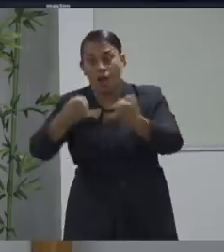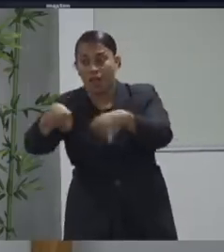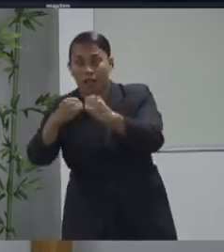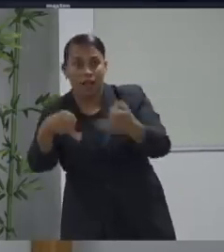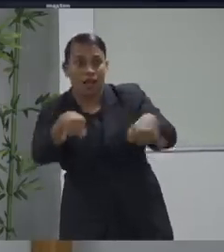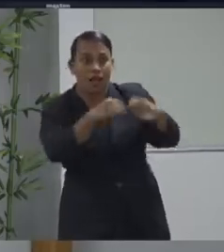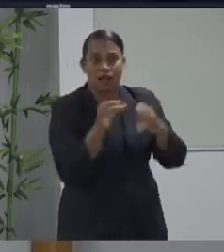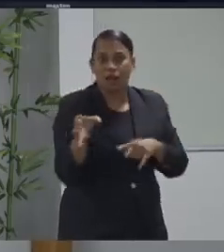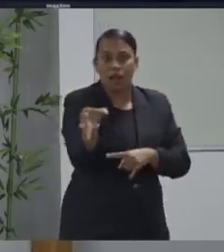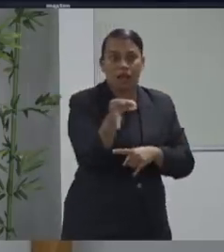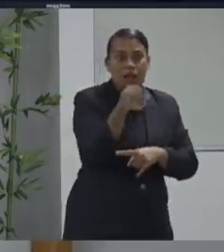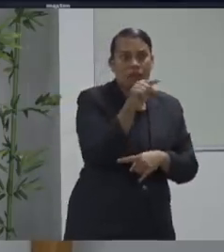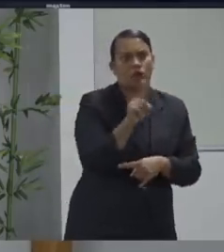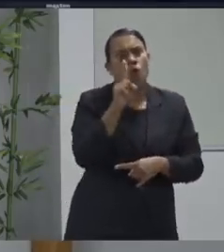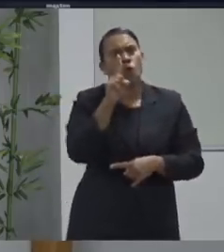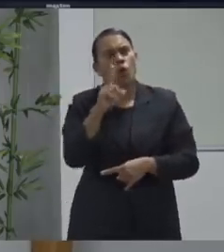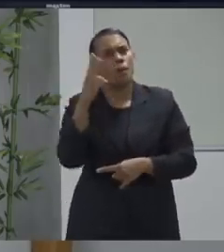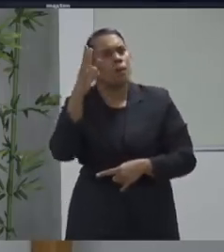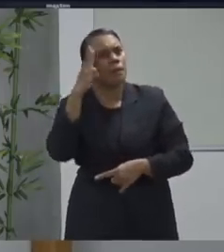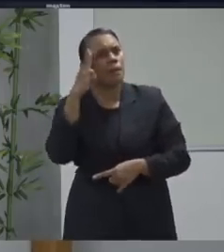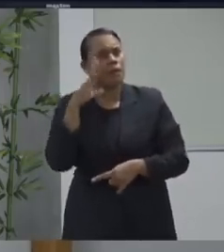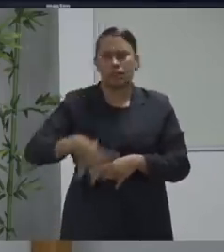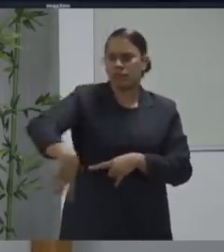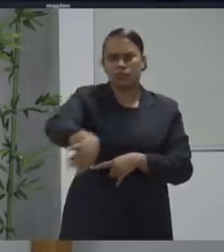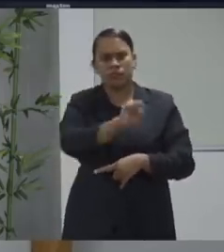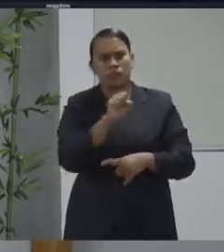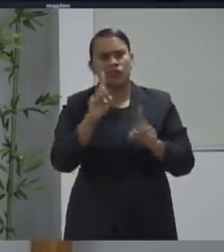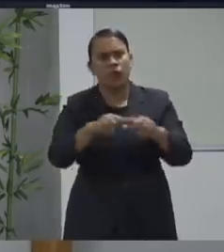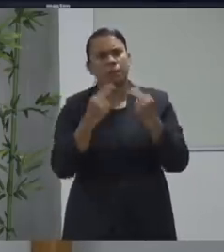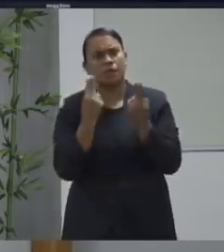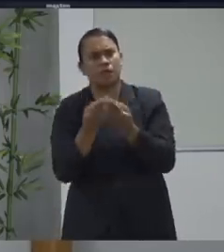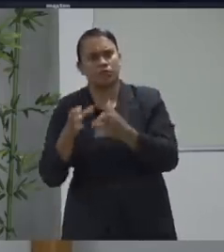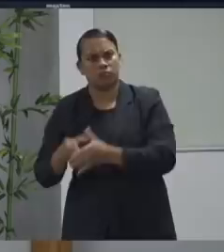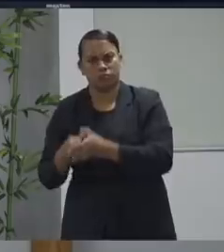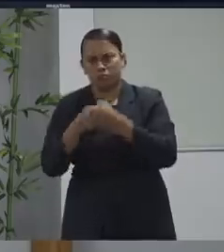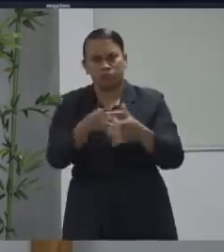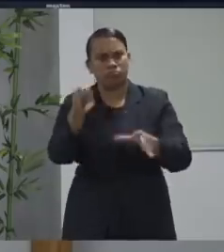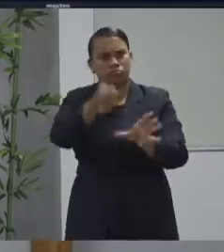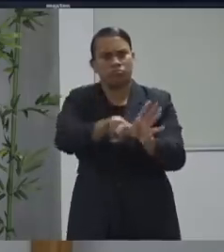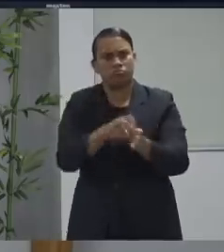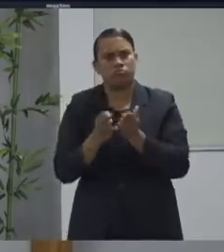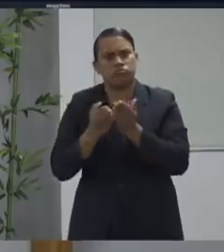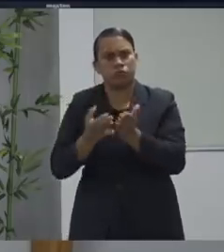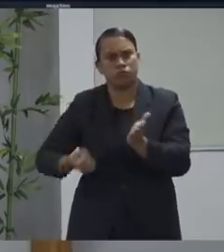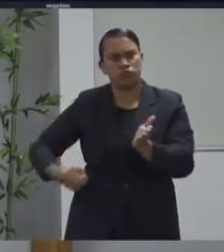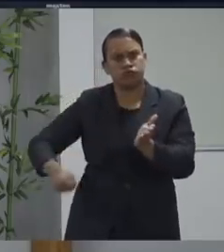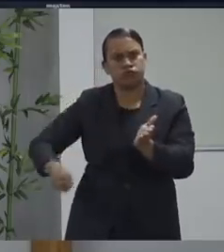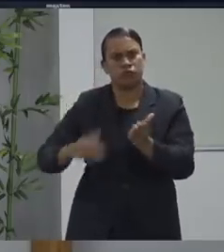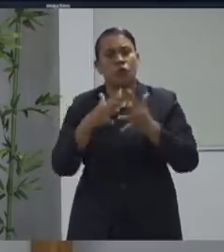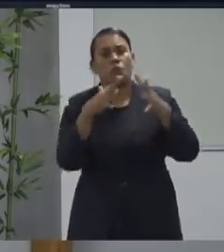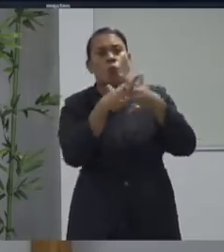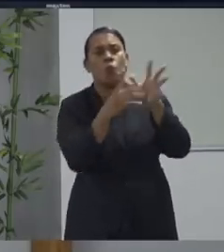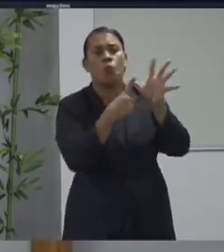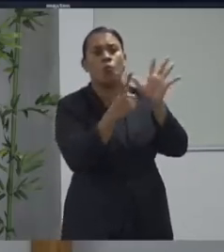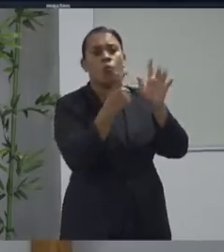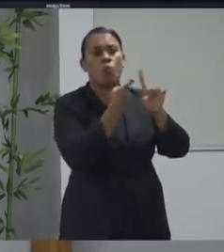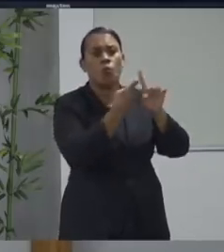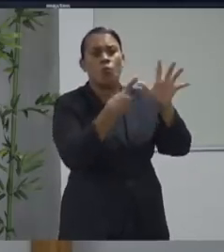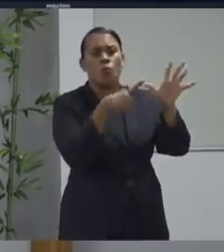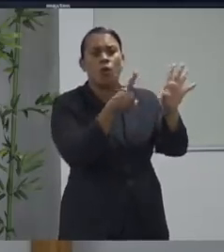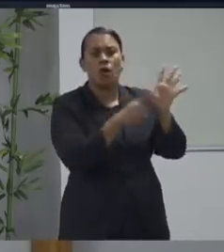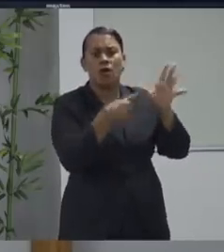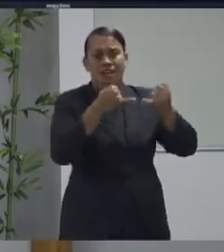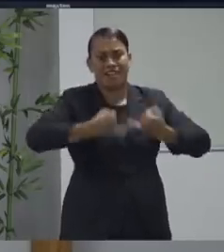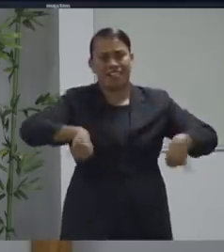mother who took her family on a fiberglass boat and shipped herself to Voreqe Island. The police